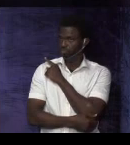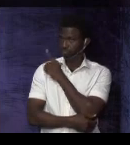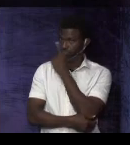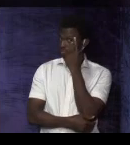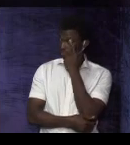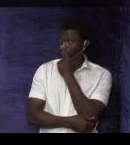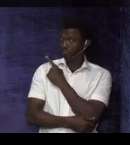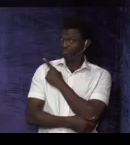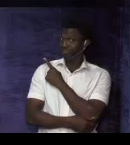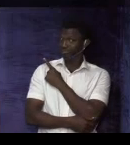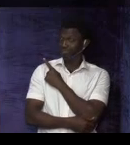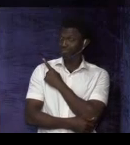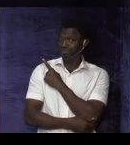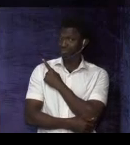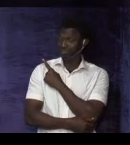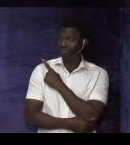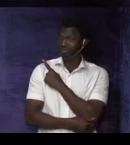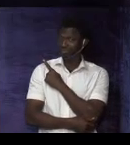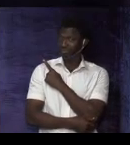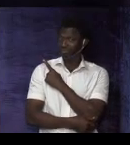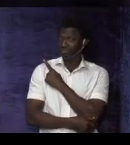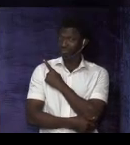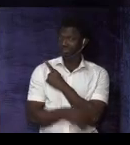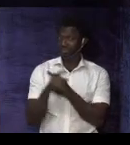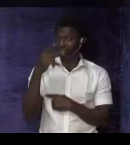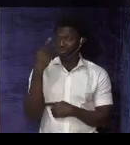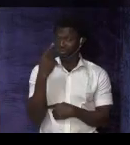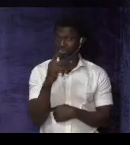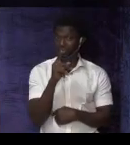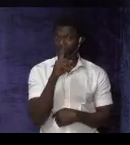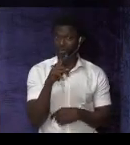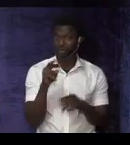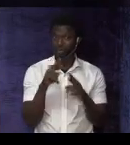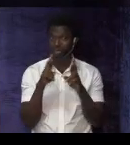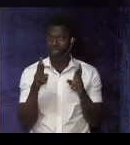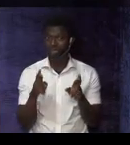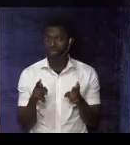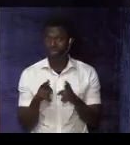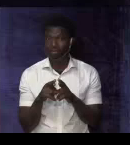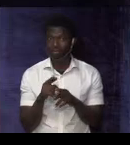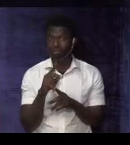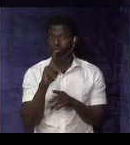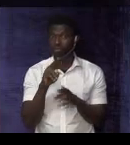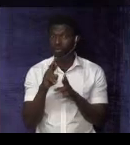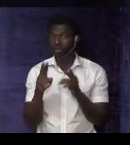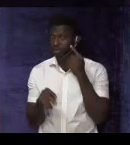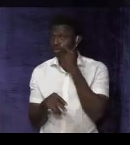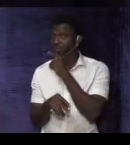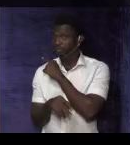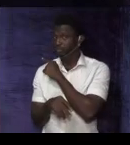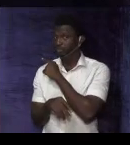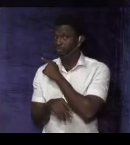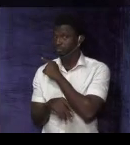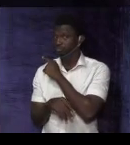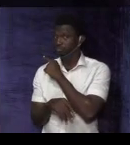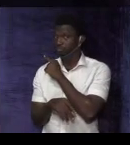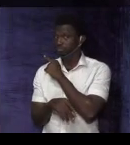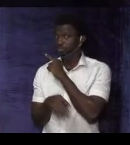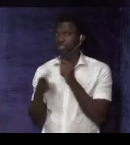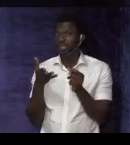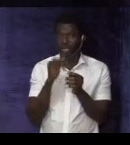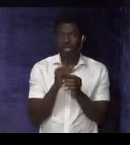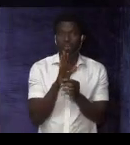So I'm going to open it up. See, I've opened it up a little bit. Now you see one rectangle, one rectangle, one rectangle,